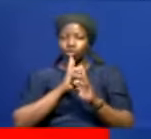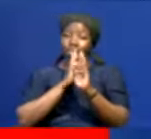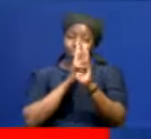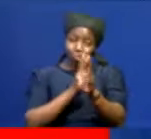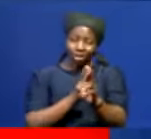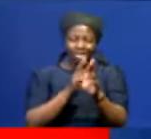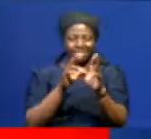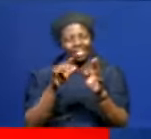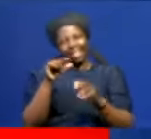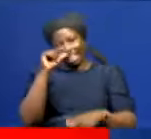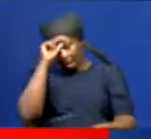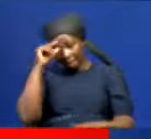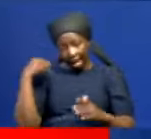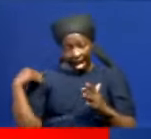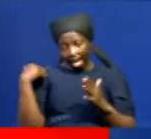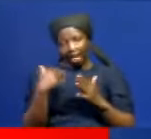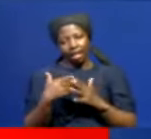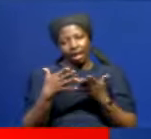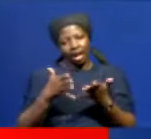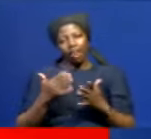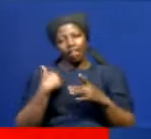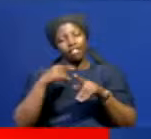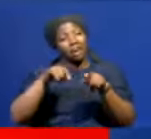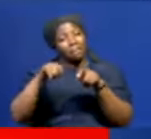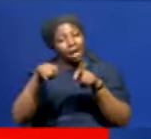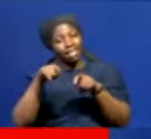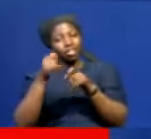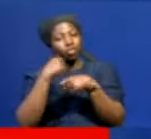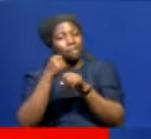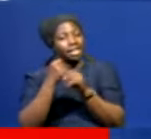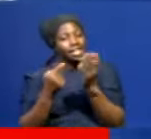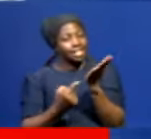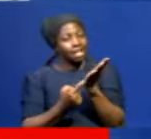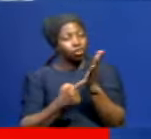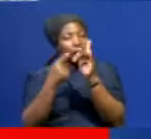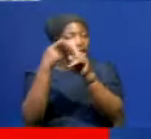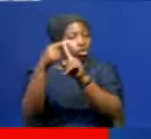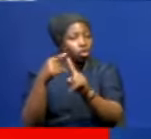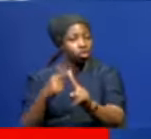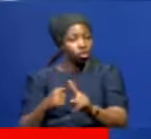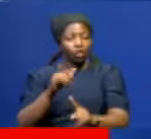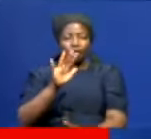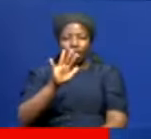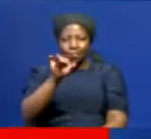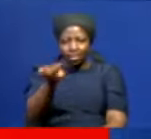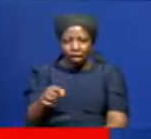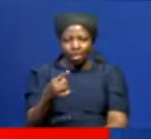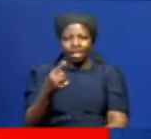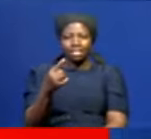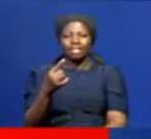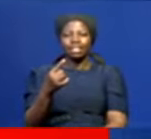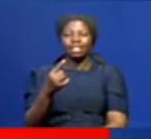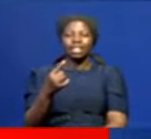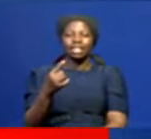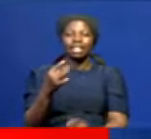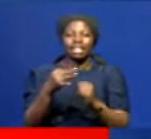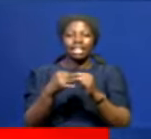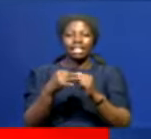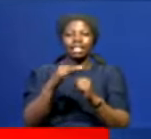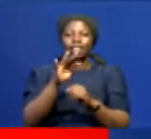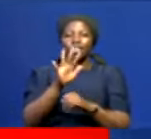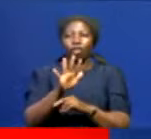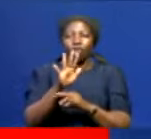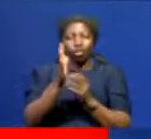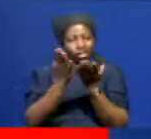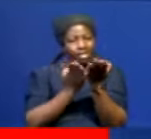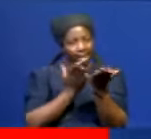as government so far, we have managed to digitalize a total of 5,084 services, over and above